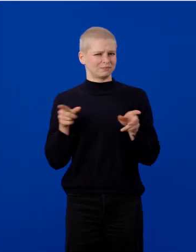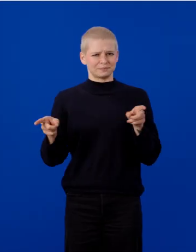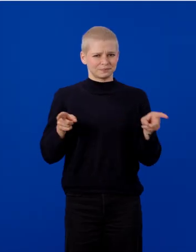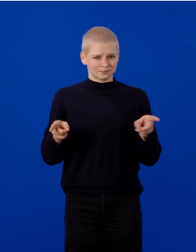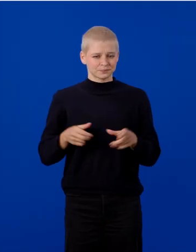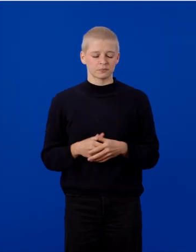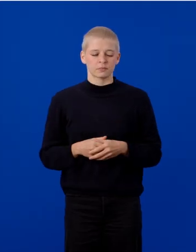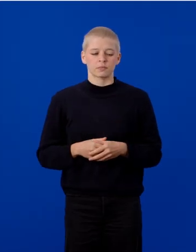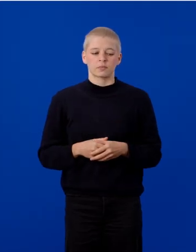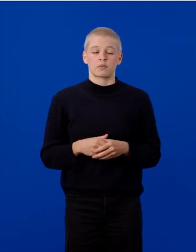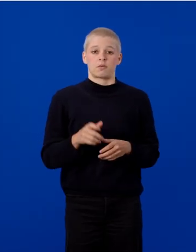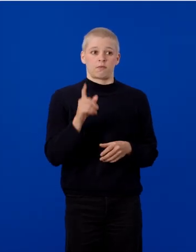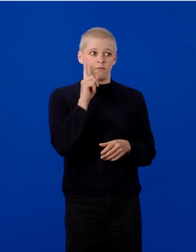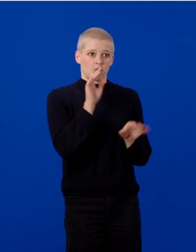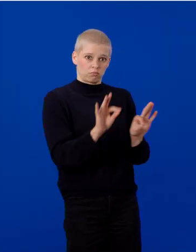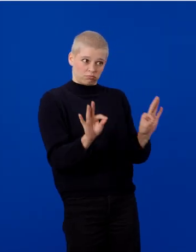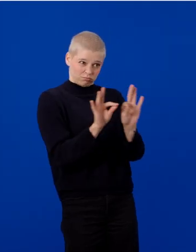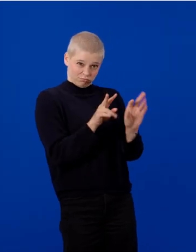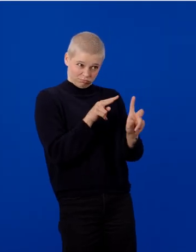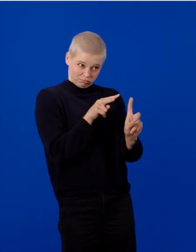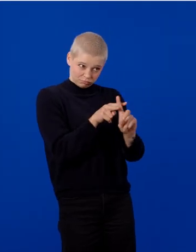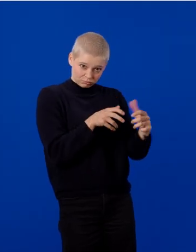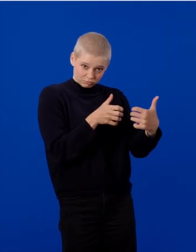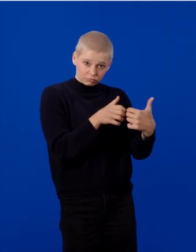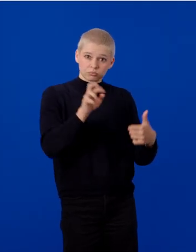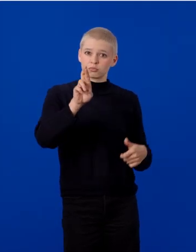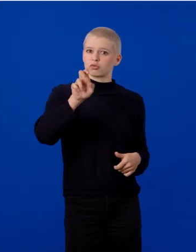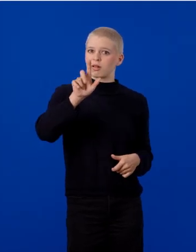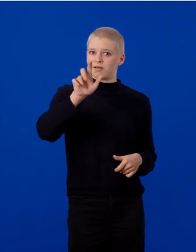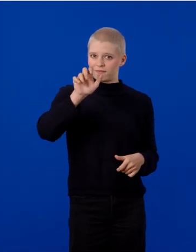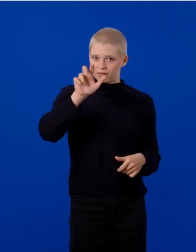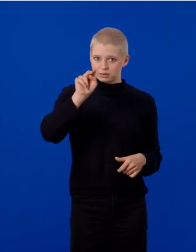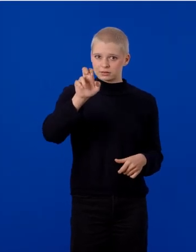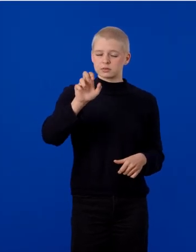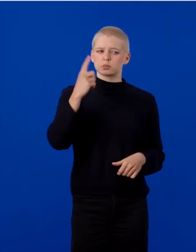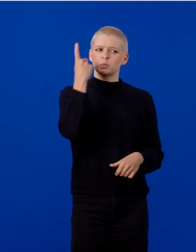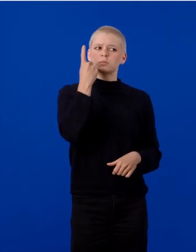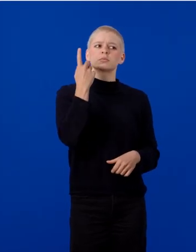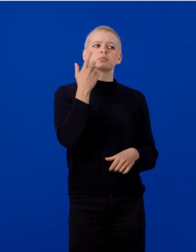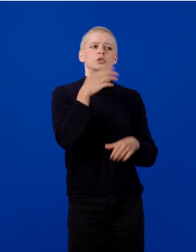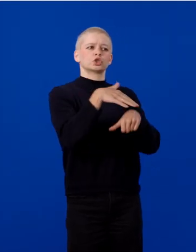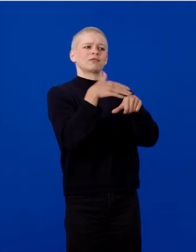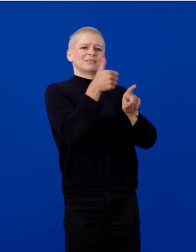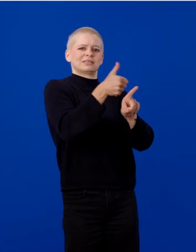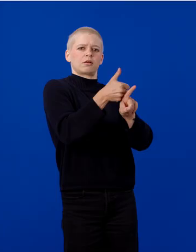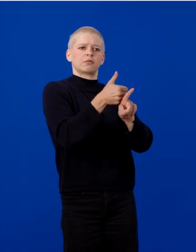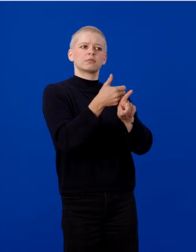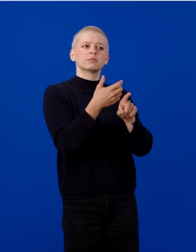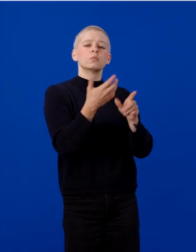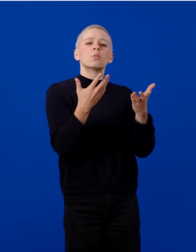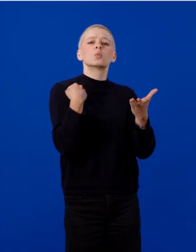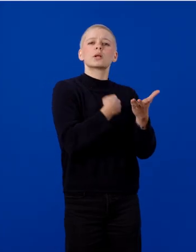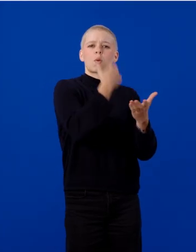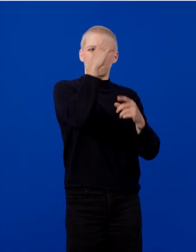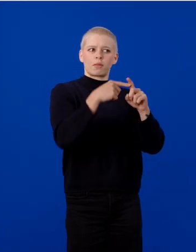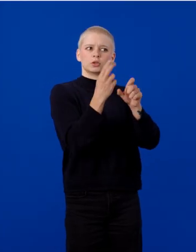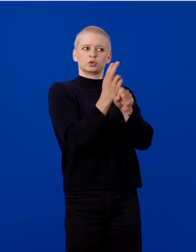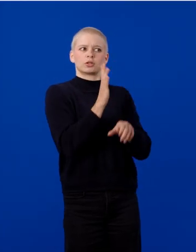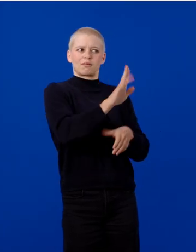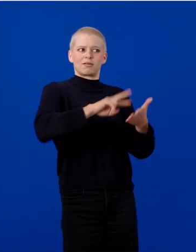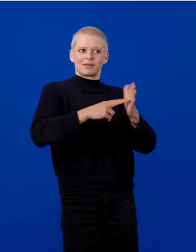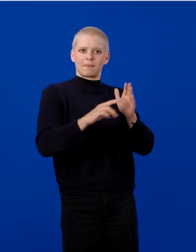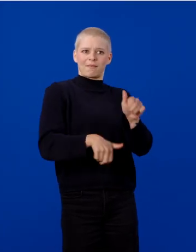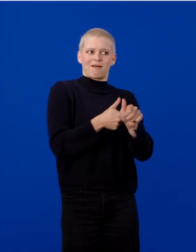When we talk about relevance, we consider the surface itself and what we know about the user's intent on that surface. For